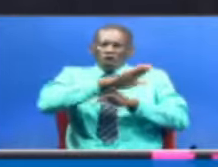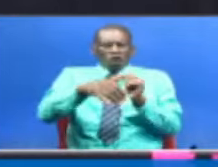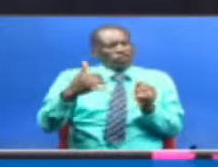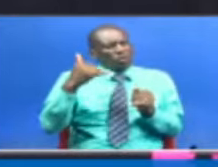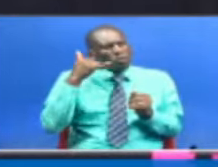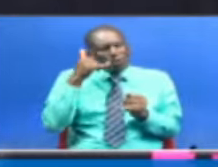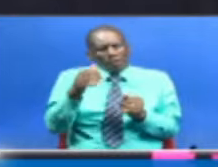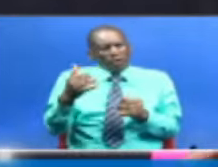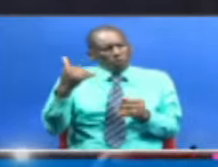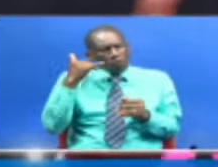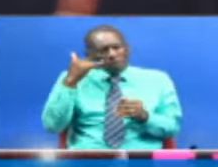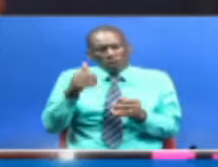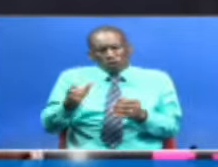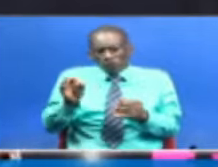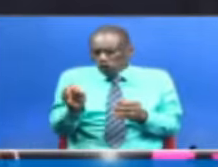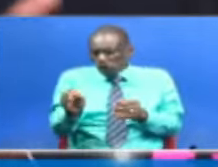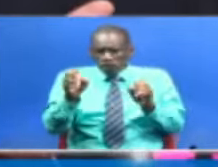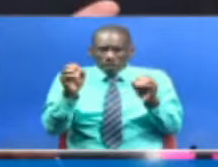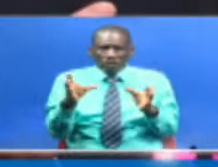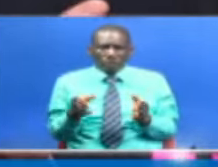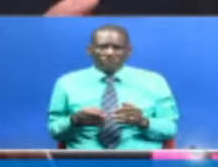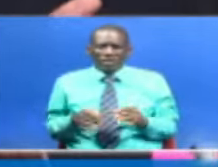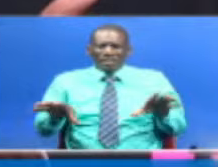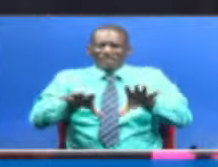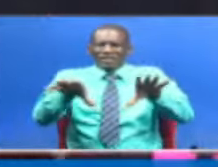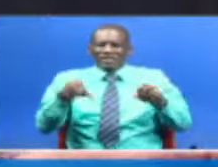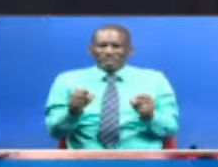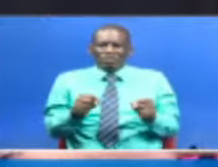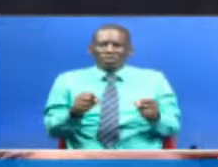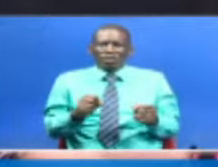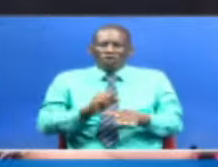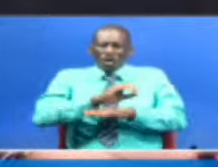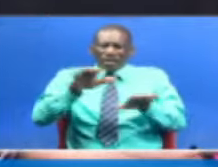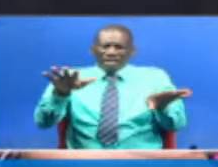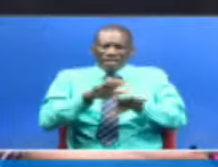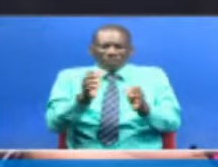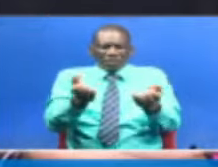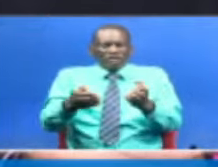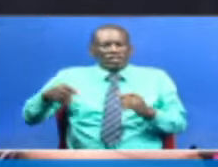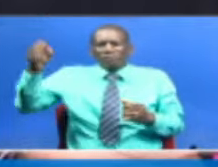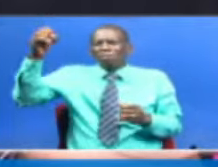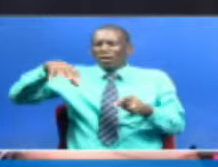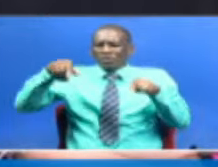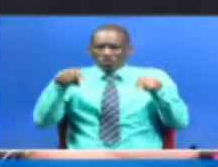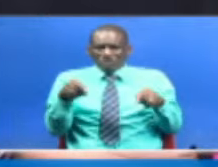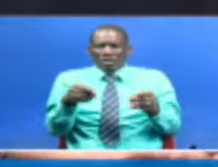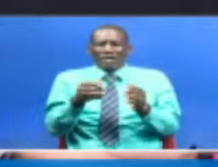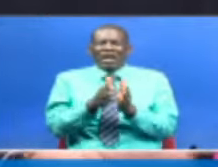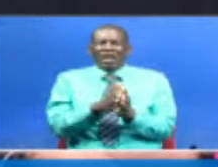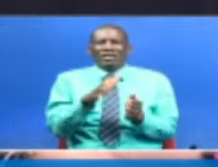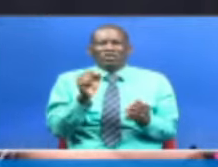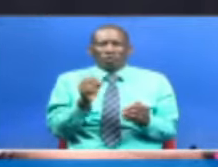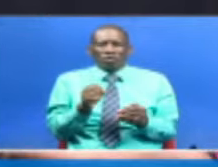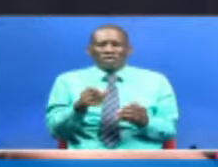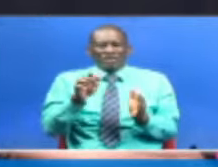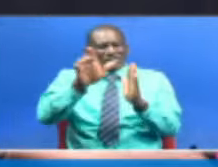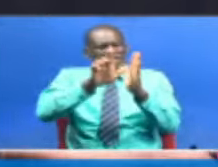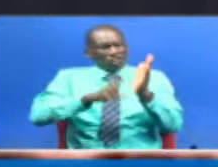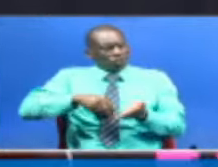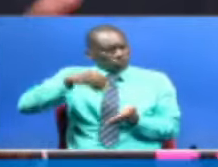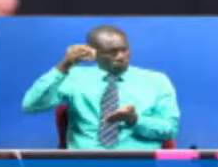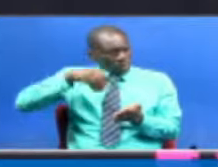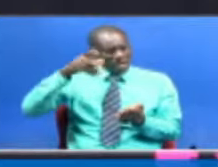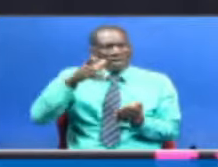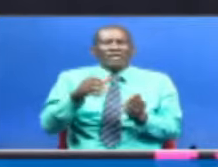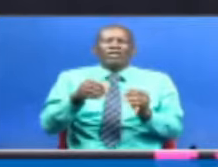charged. Yes. systems, everything uses power today. Mm. And so it's a lesson that